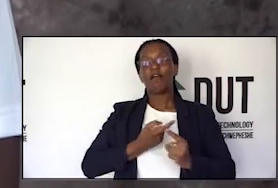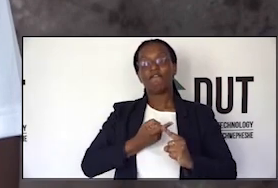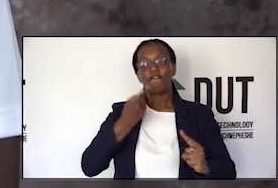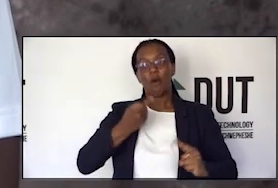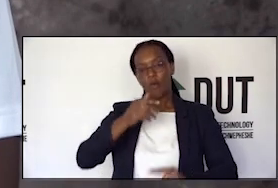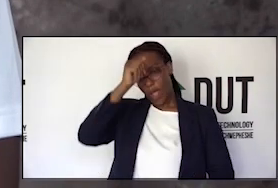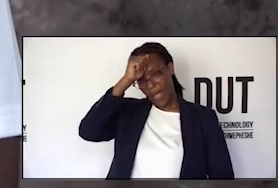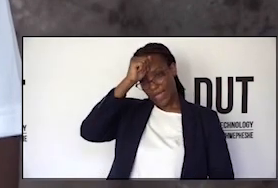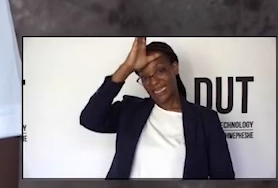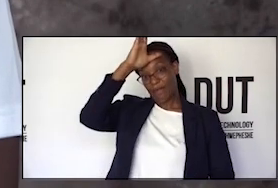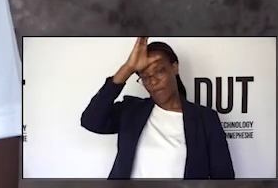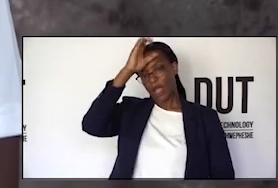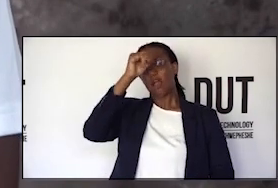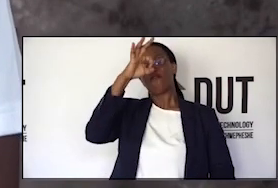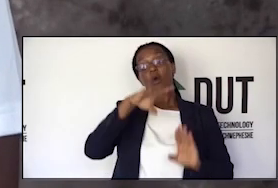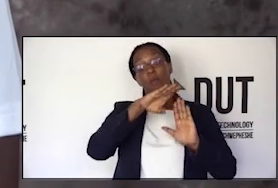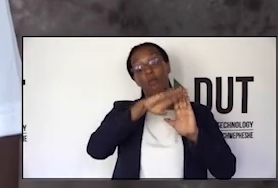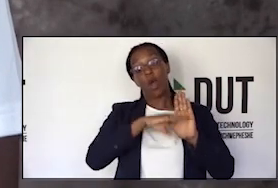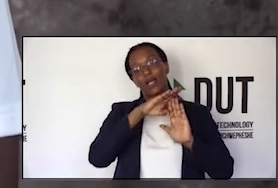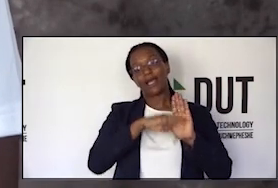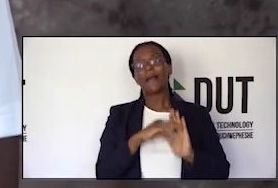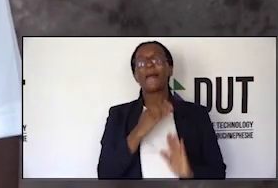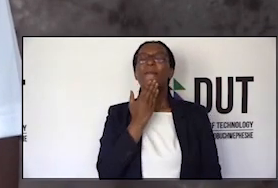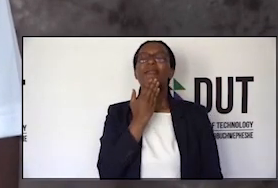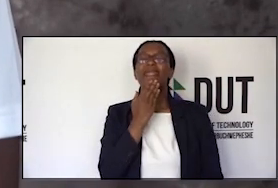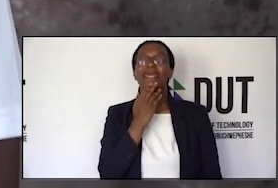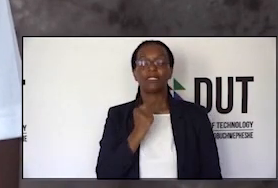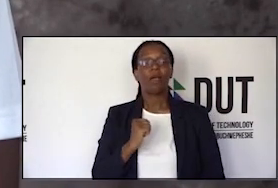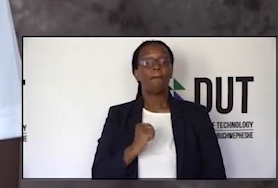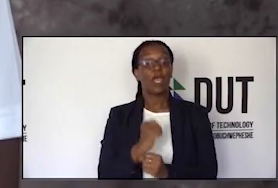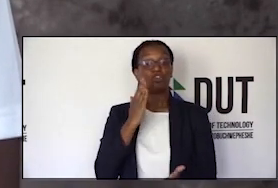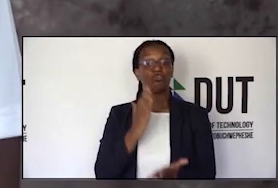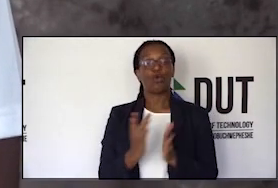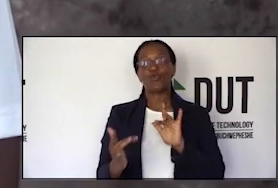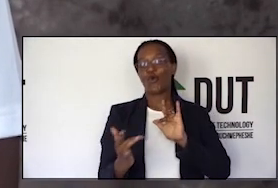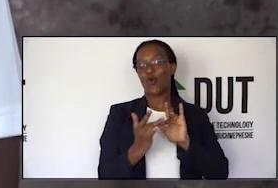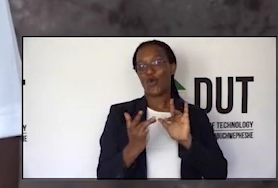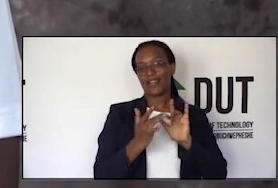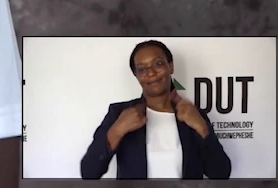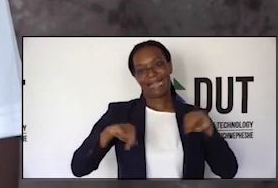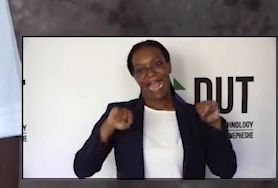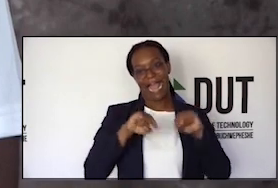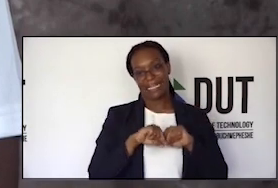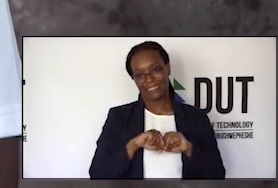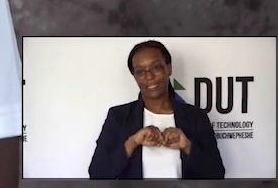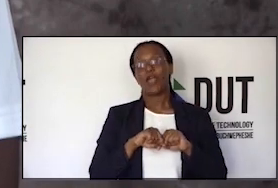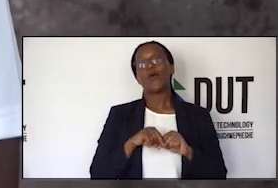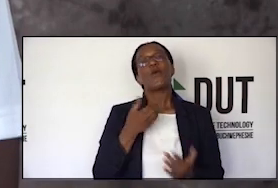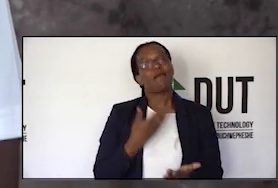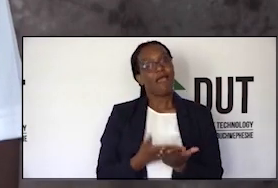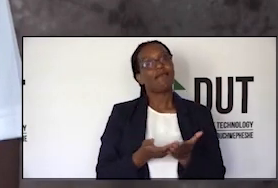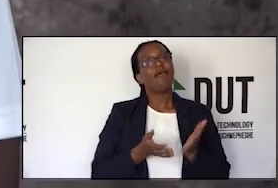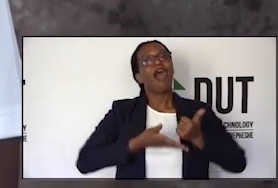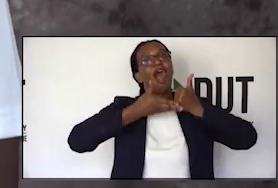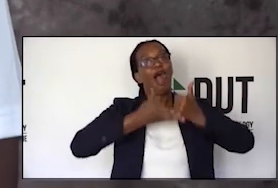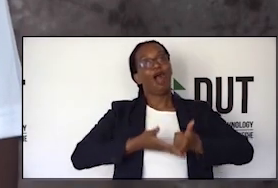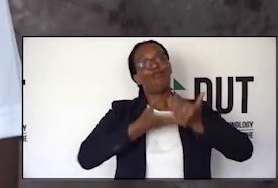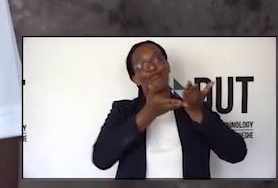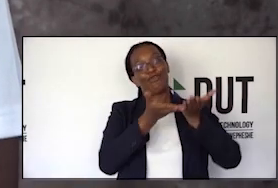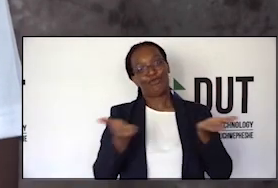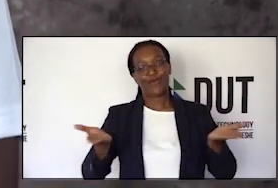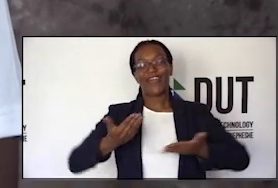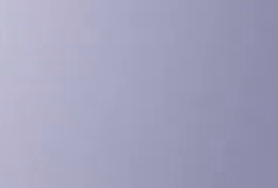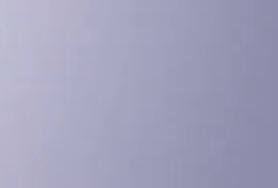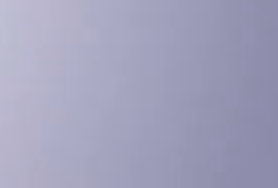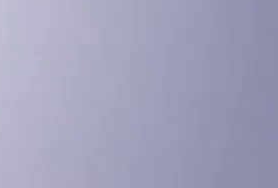academic programs, please make sure that you do contact us and we shall be available to help you. Thank